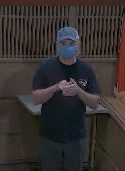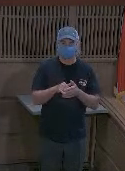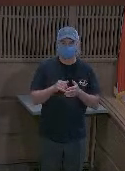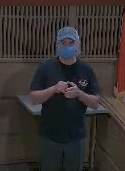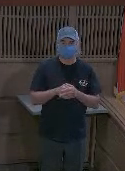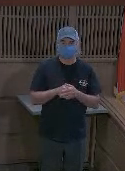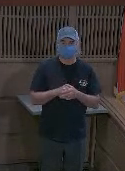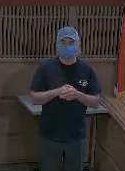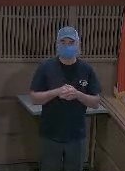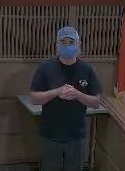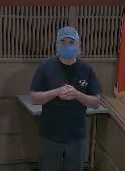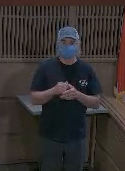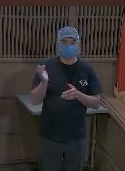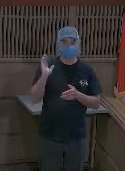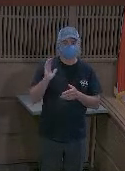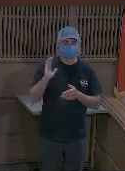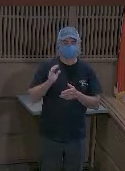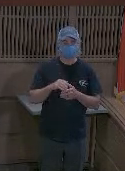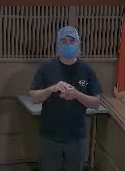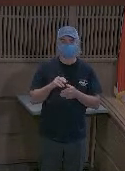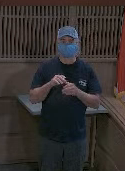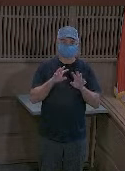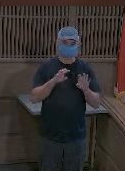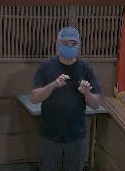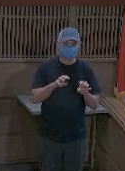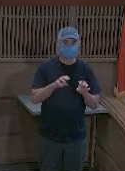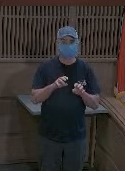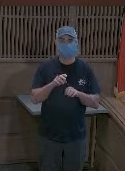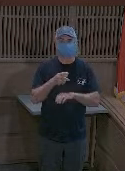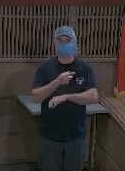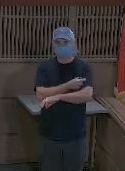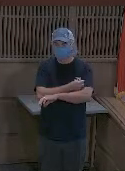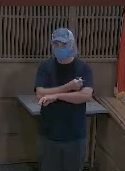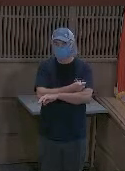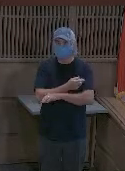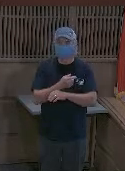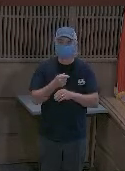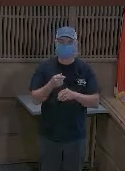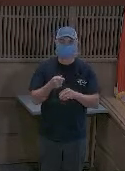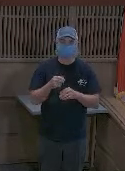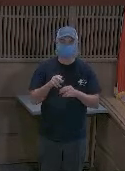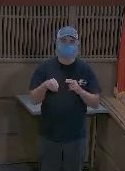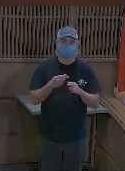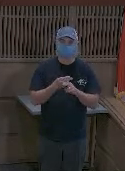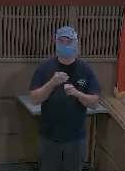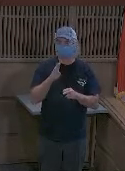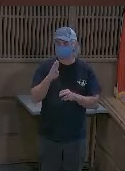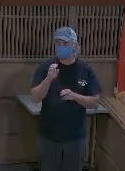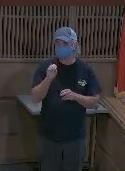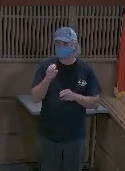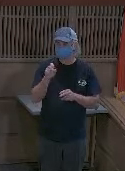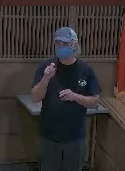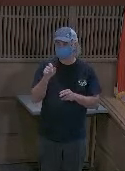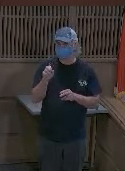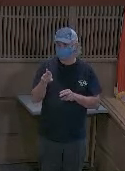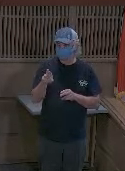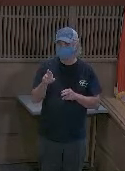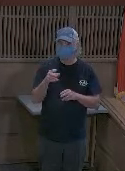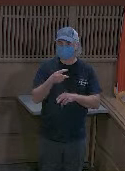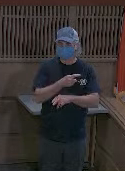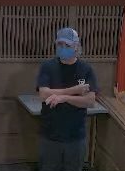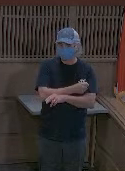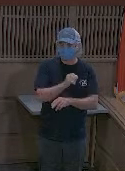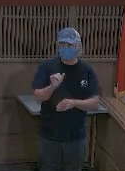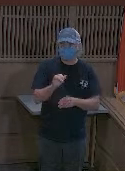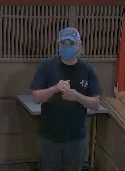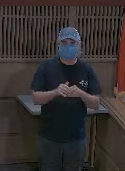We've talked about the testing. We talked about the vaccines. We talked about the booster shots that are available for so many people. And